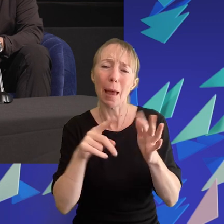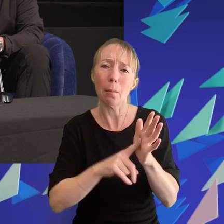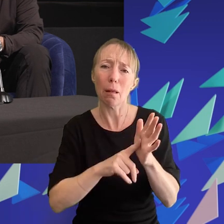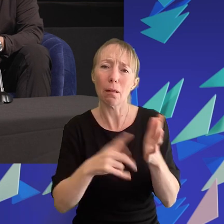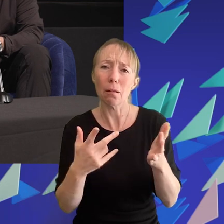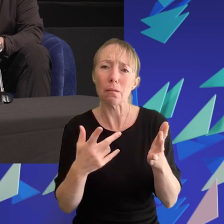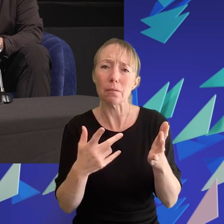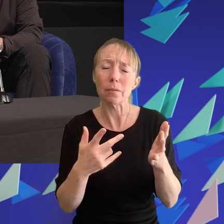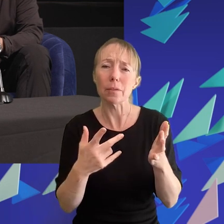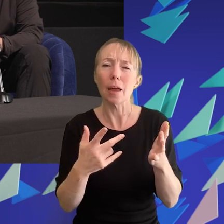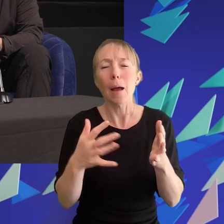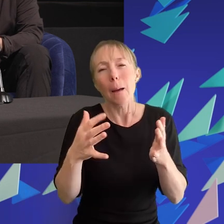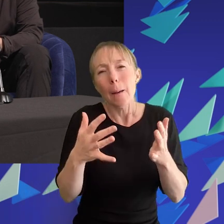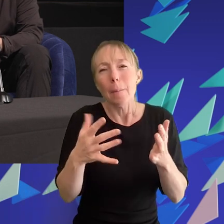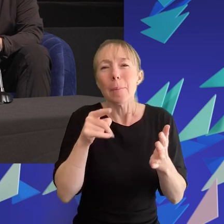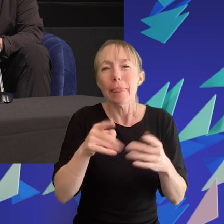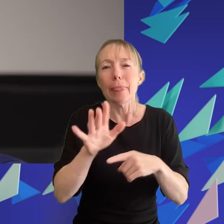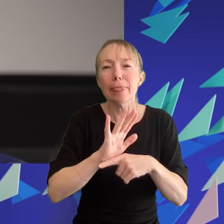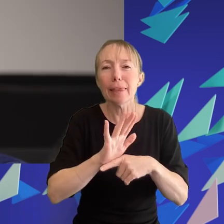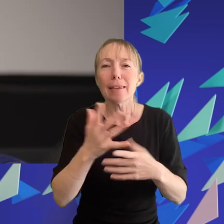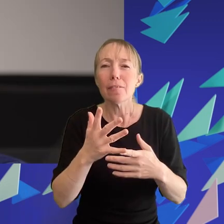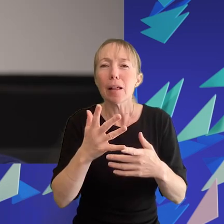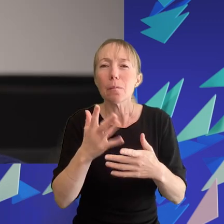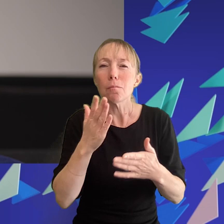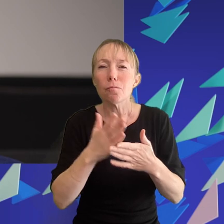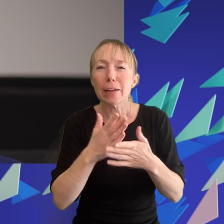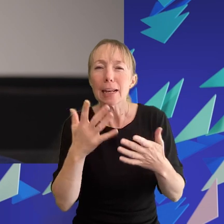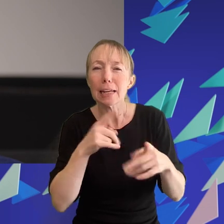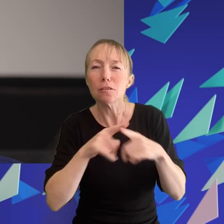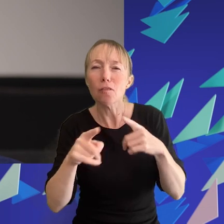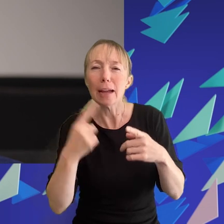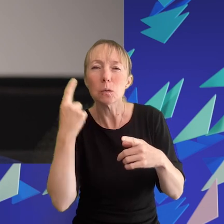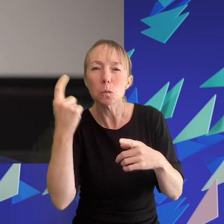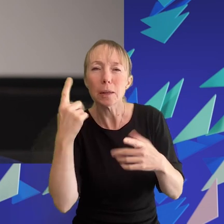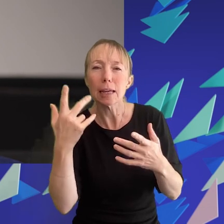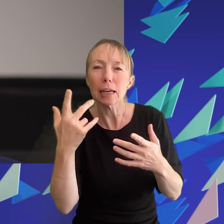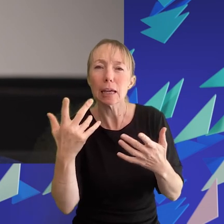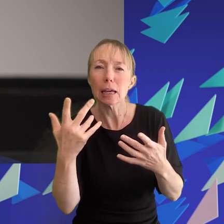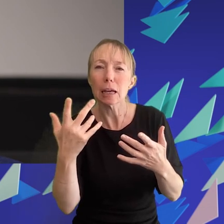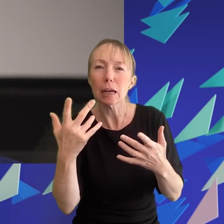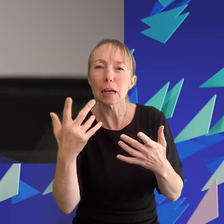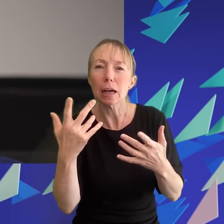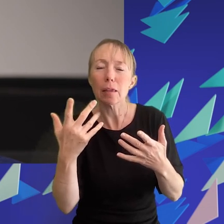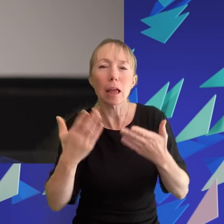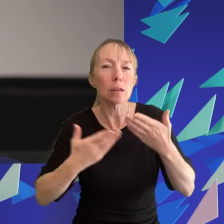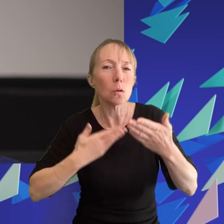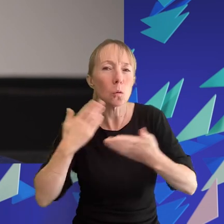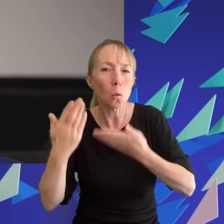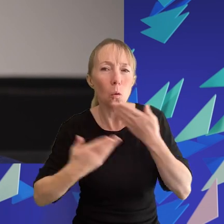experiment with Babel was how to make the extreme, I will say, version of